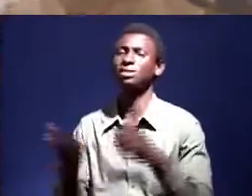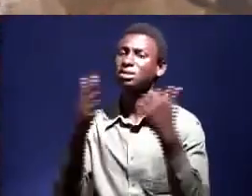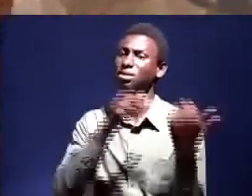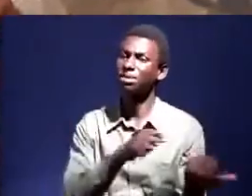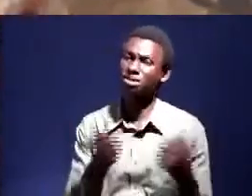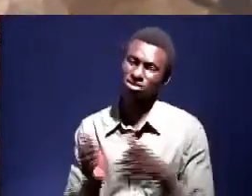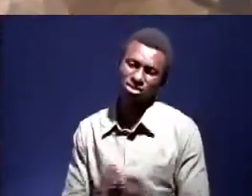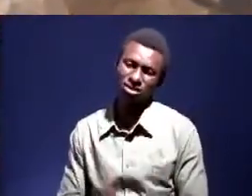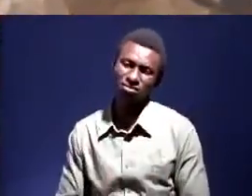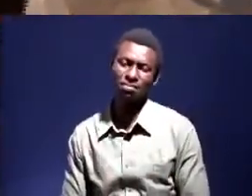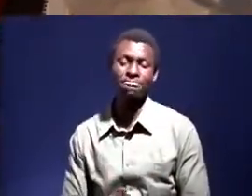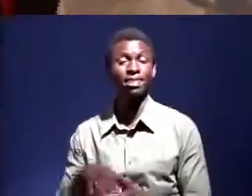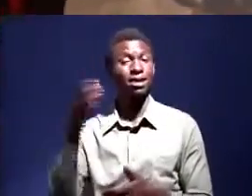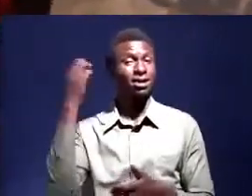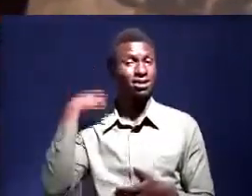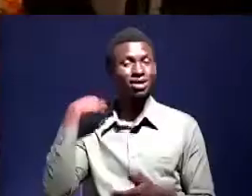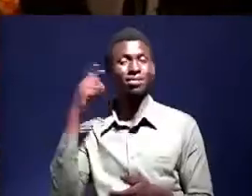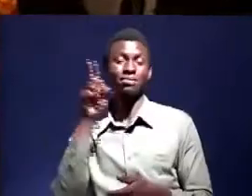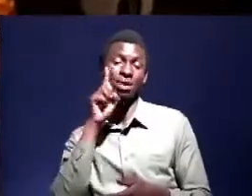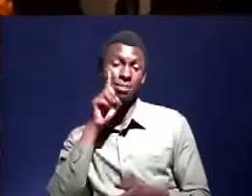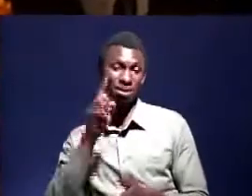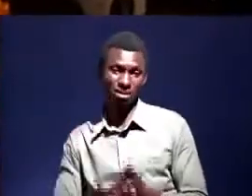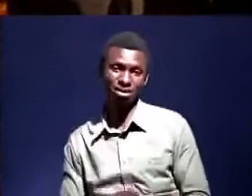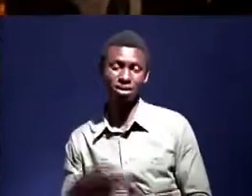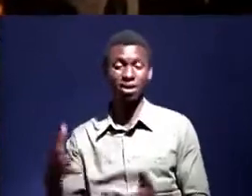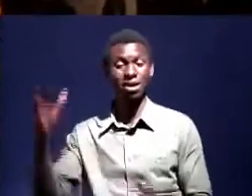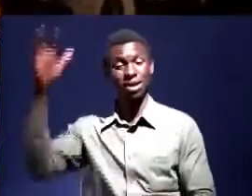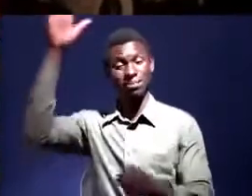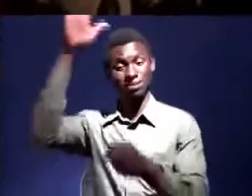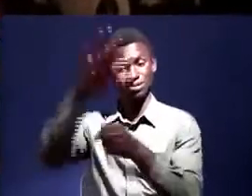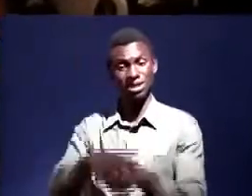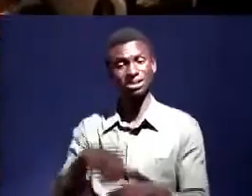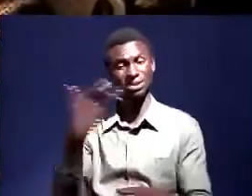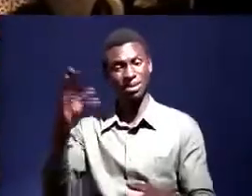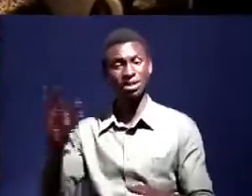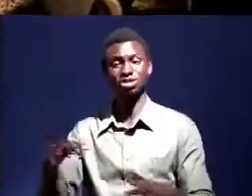I stripped Peter to his waist.